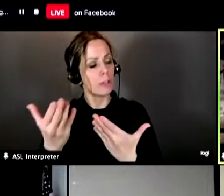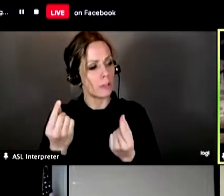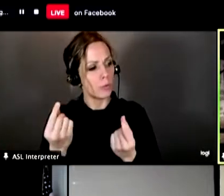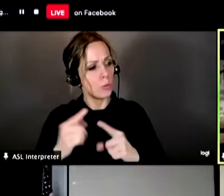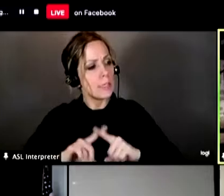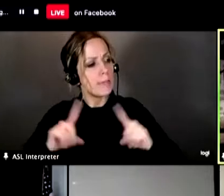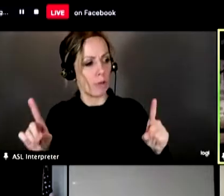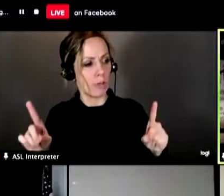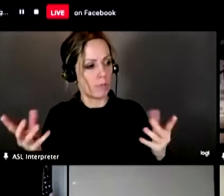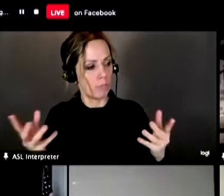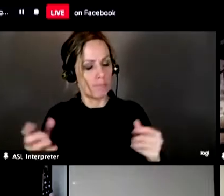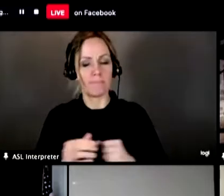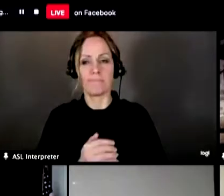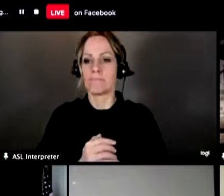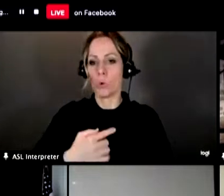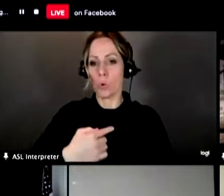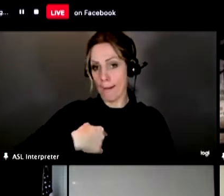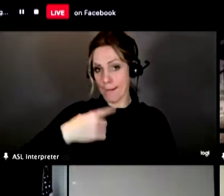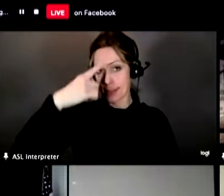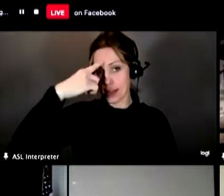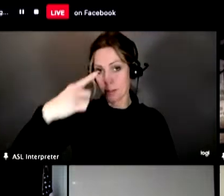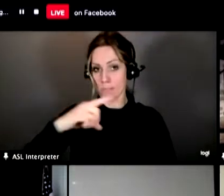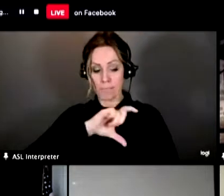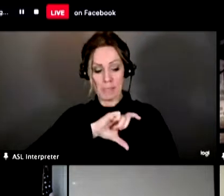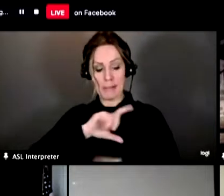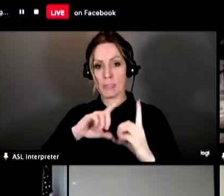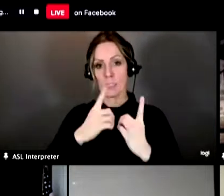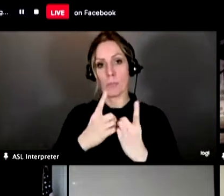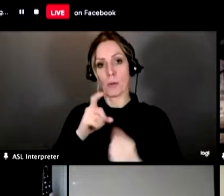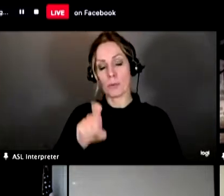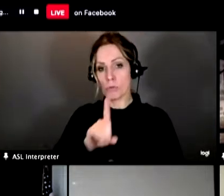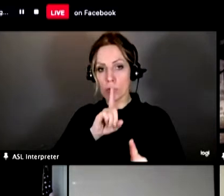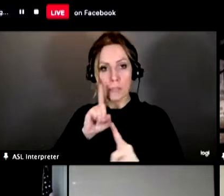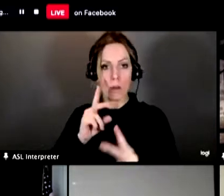Well, I think the police department should respond